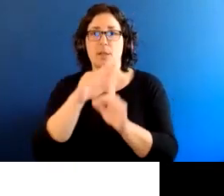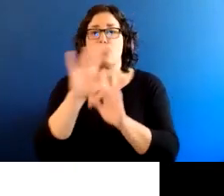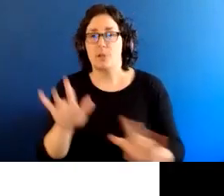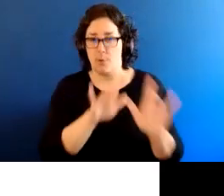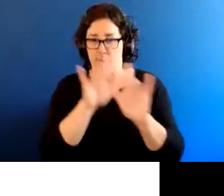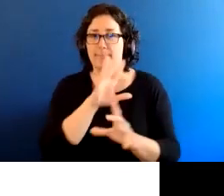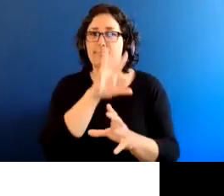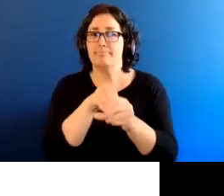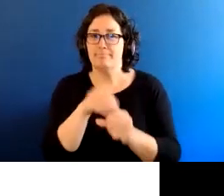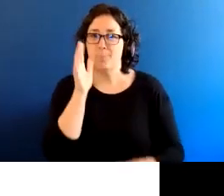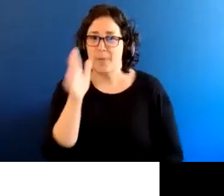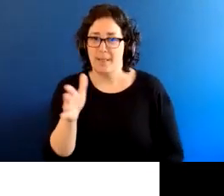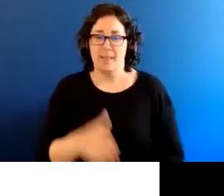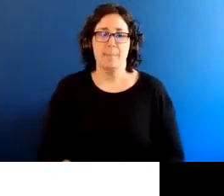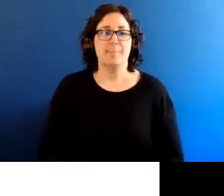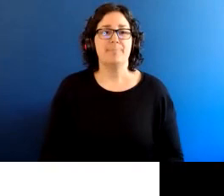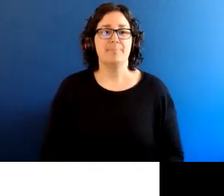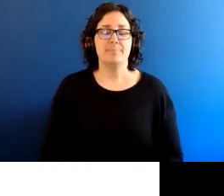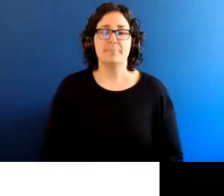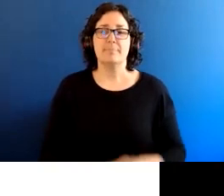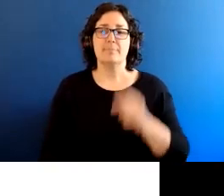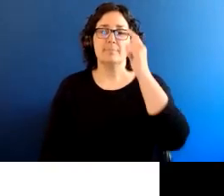of the session.